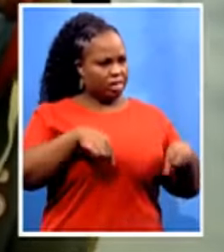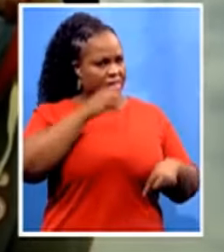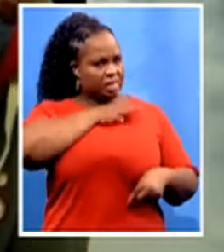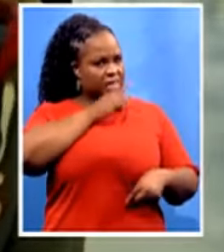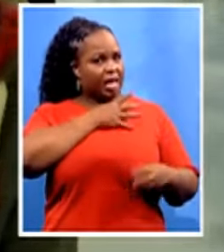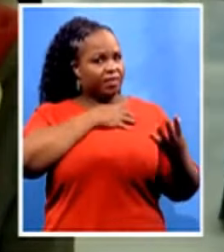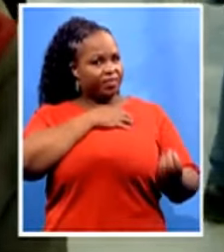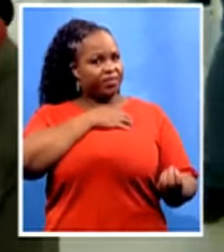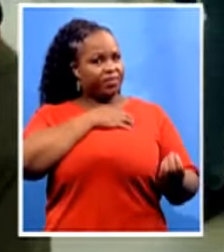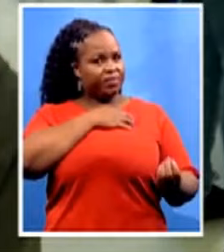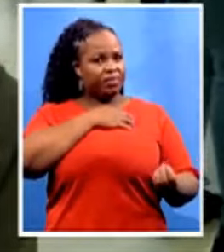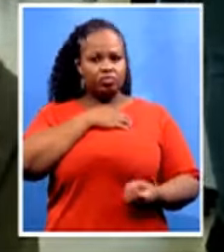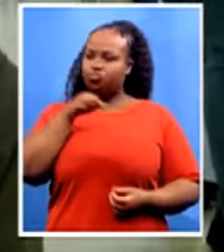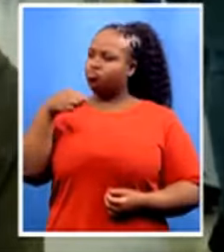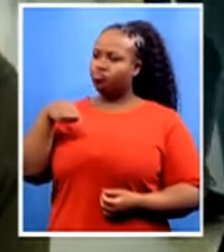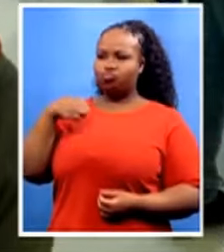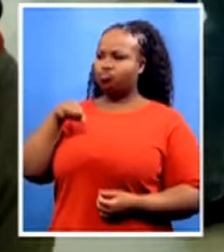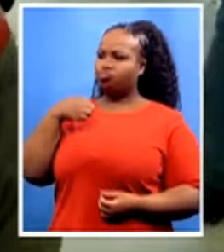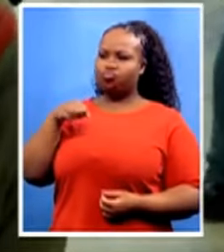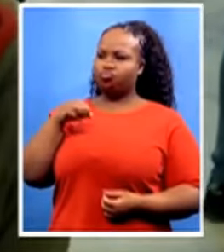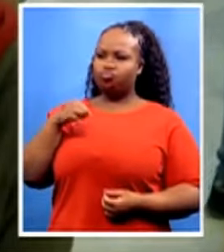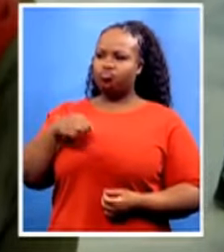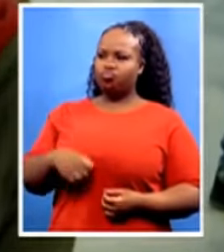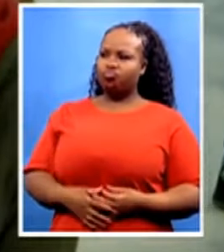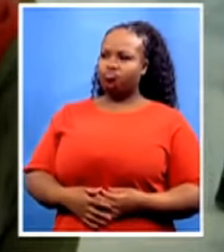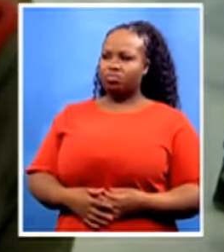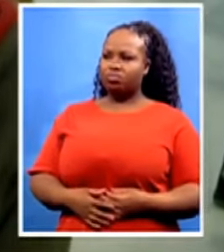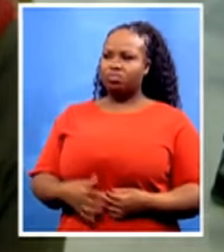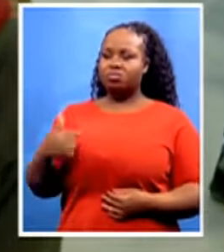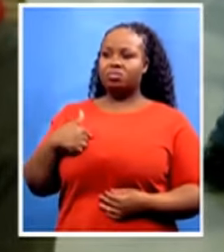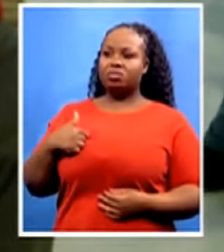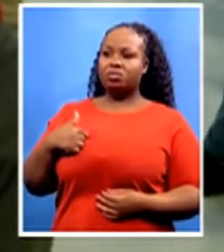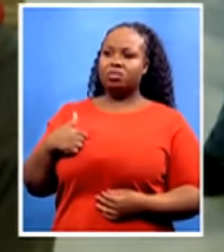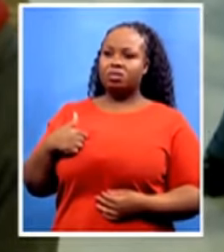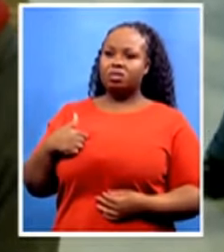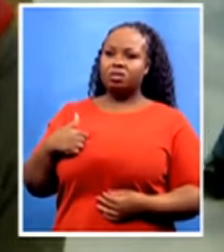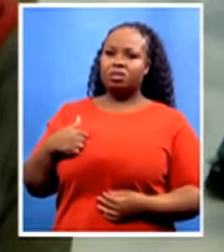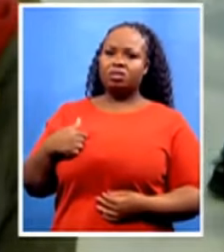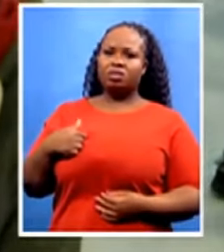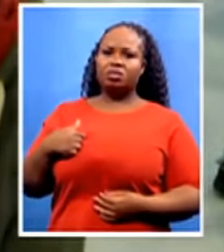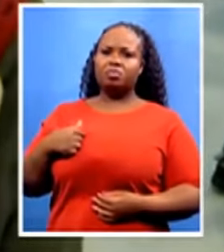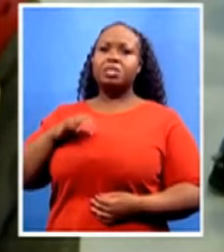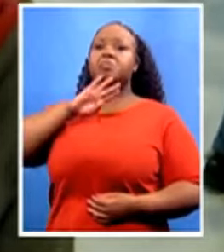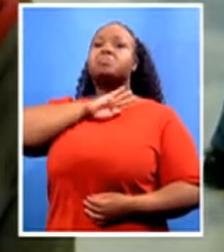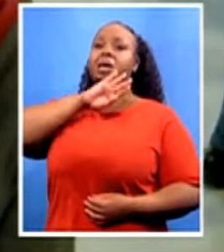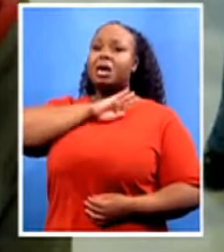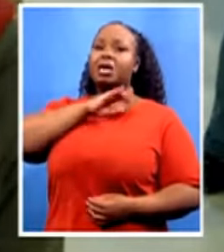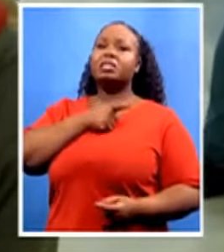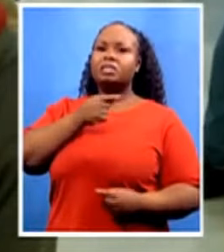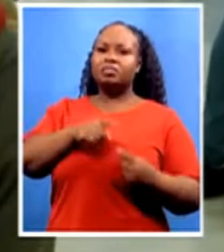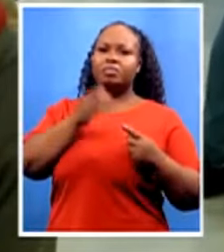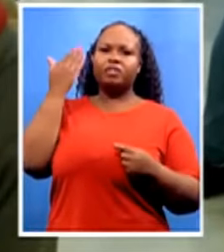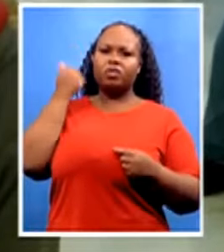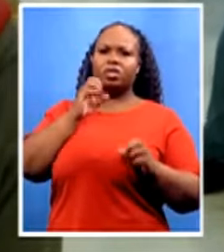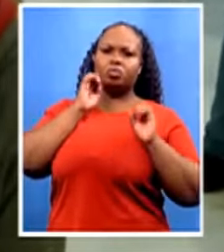No, I was in the army, and there they kept on pushing needles into you every week,